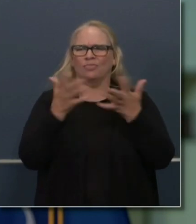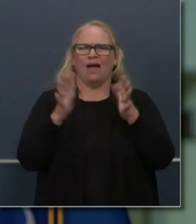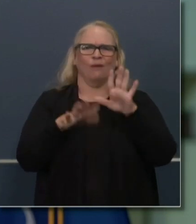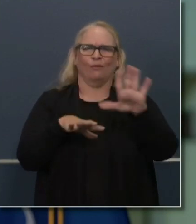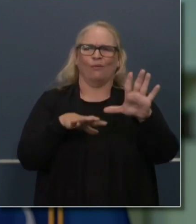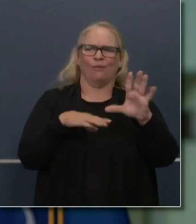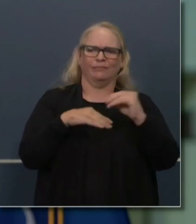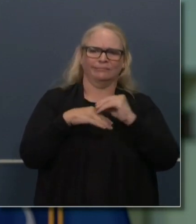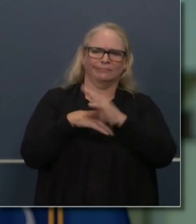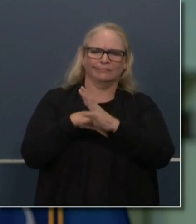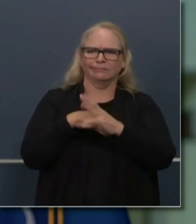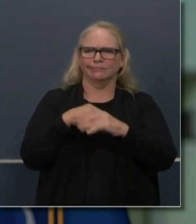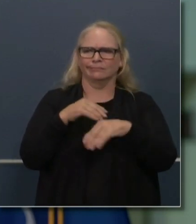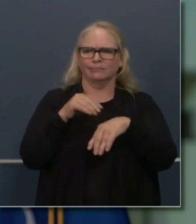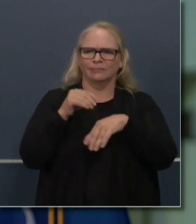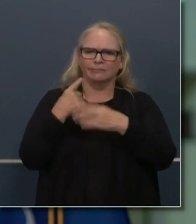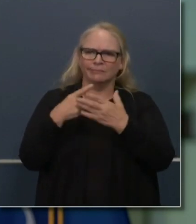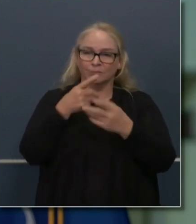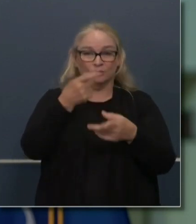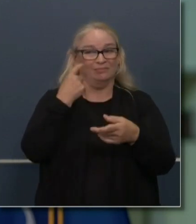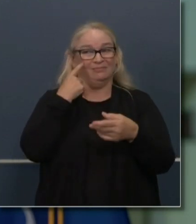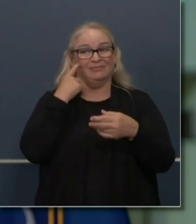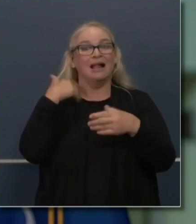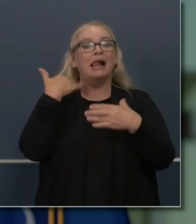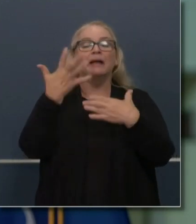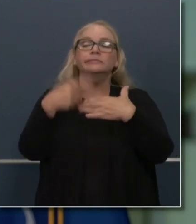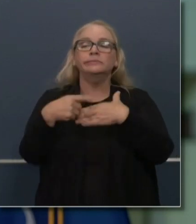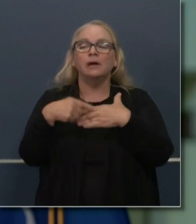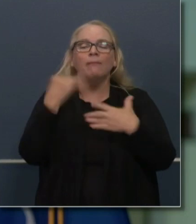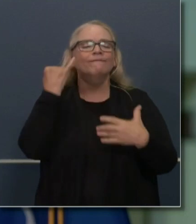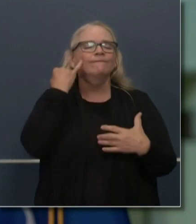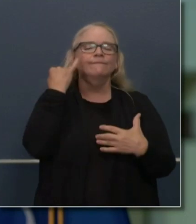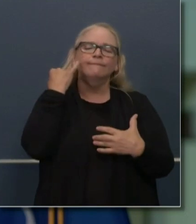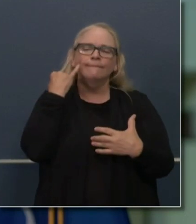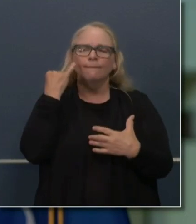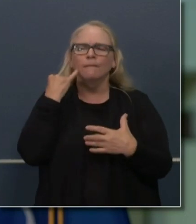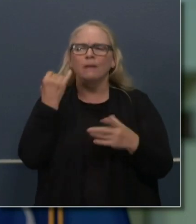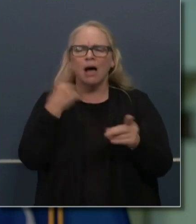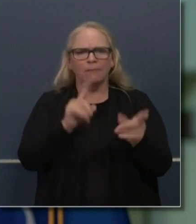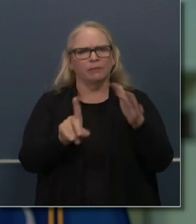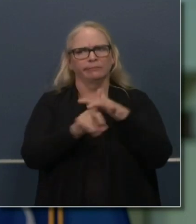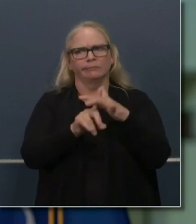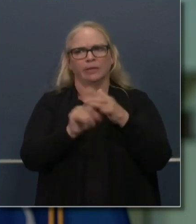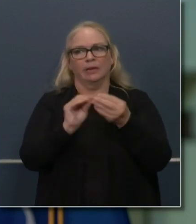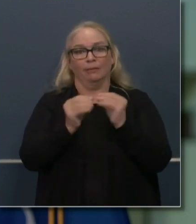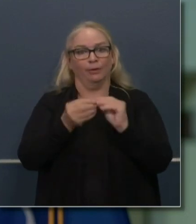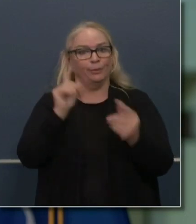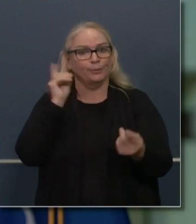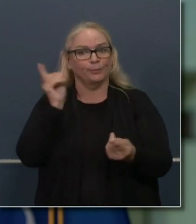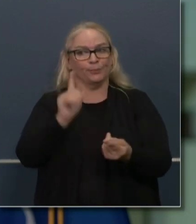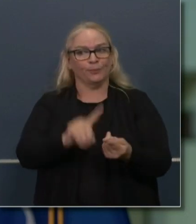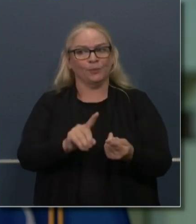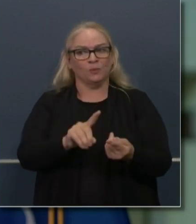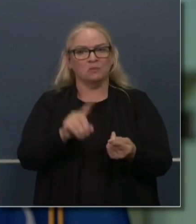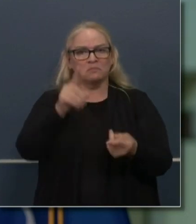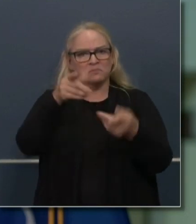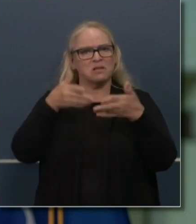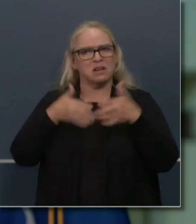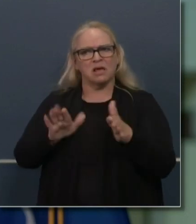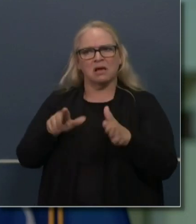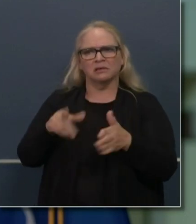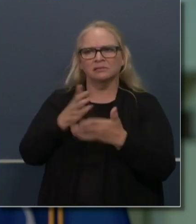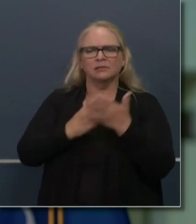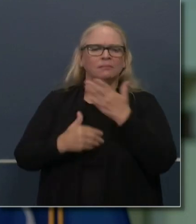threshold differently next time if, indeed numbers go back down and you're faced with a